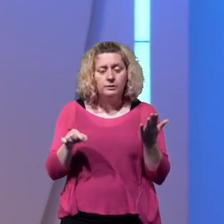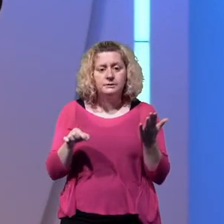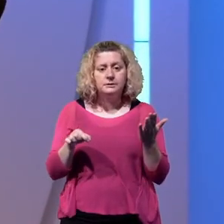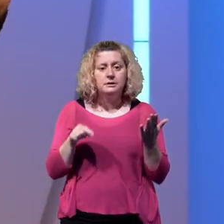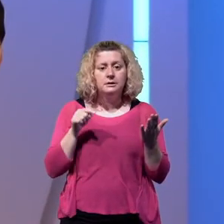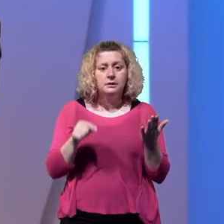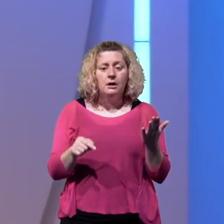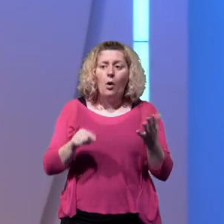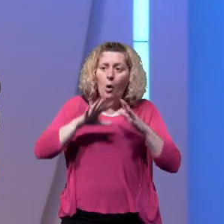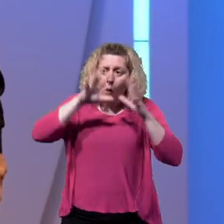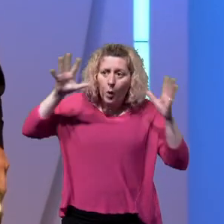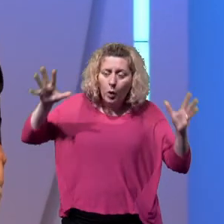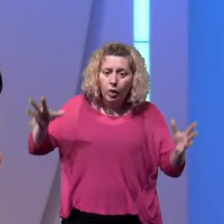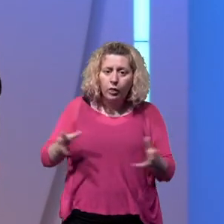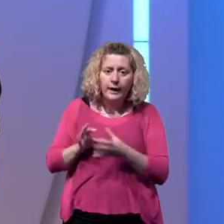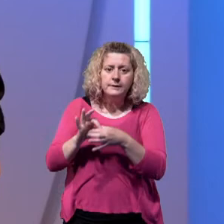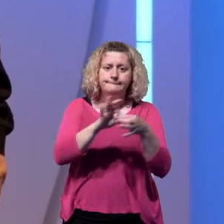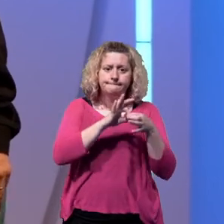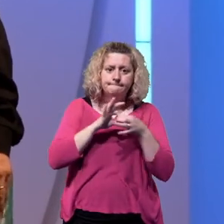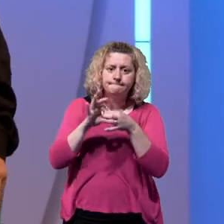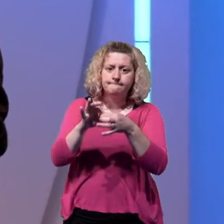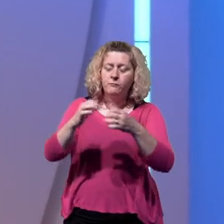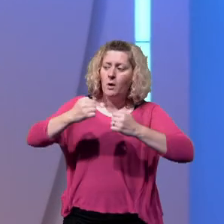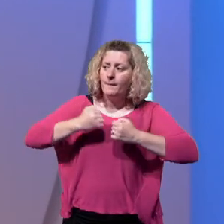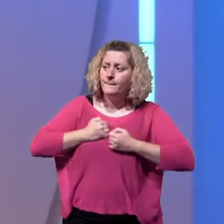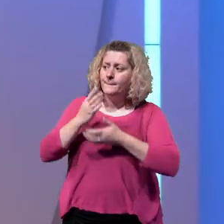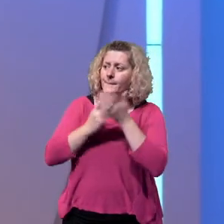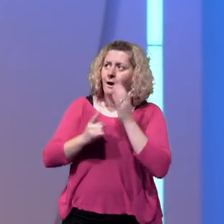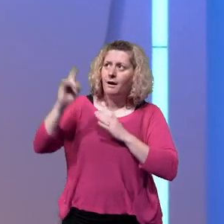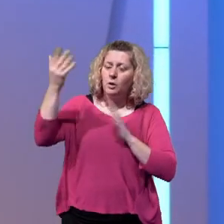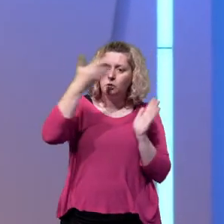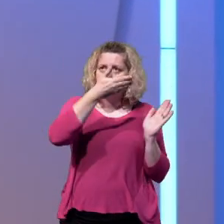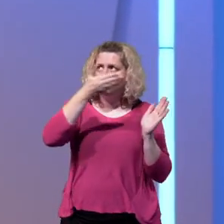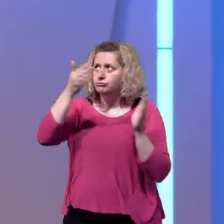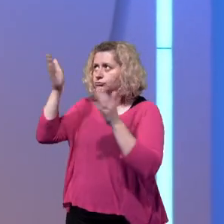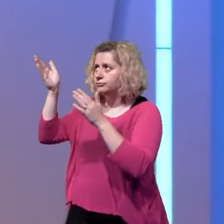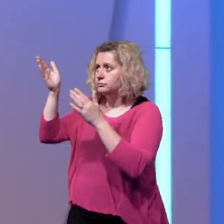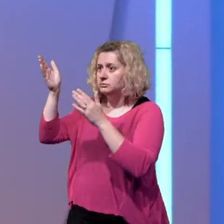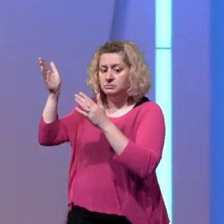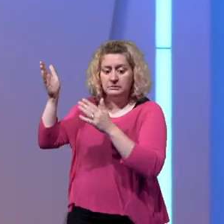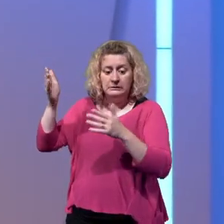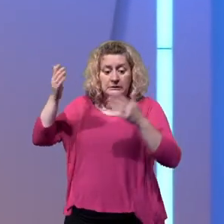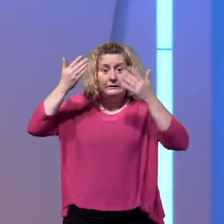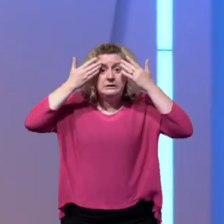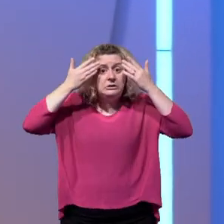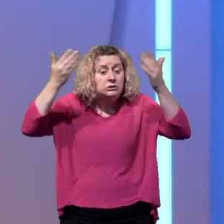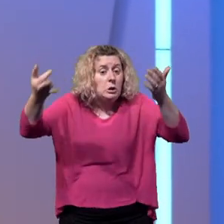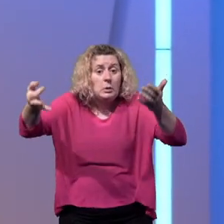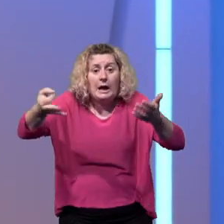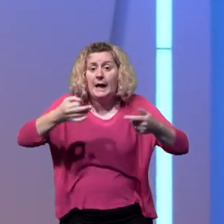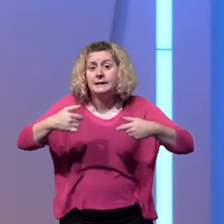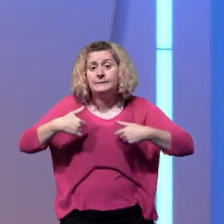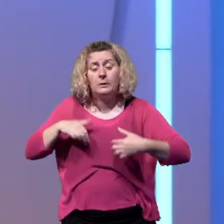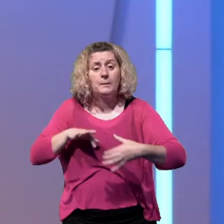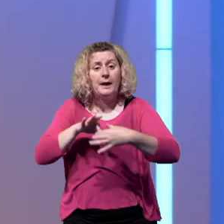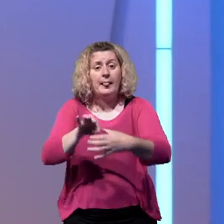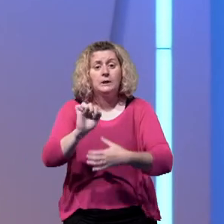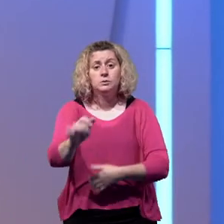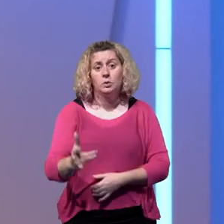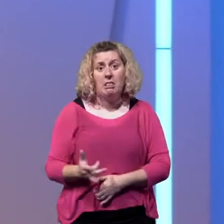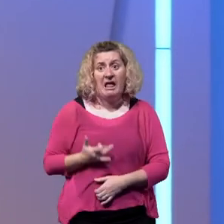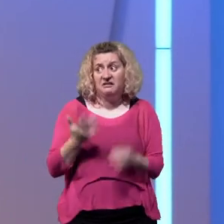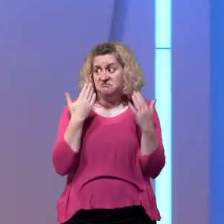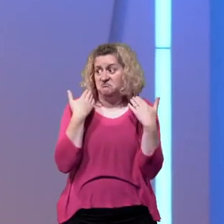And verse 29, we conform to the likeness of Christ. Now again, don't ask me how that works in your life at the moment. I've no